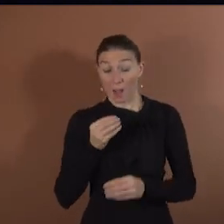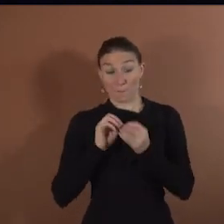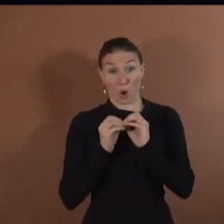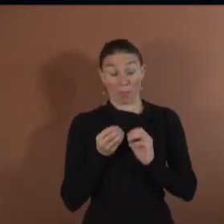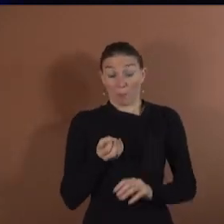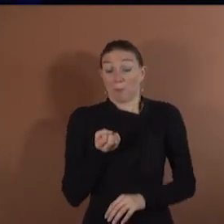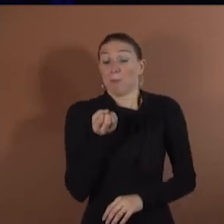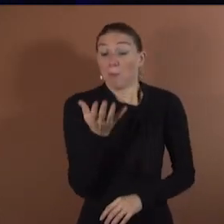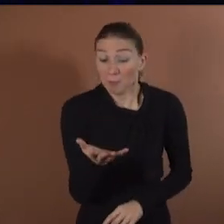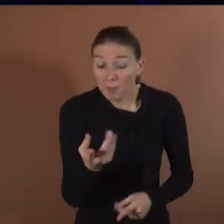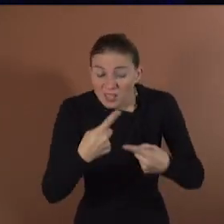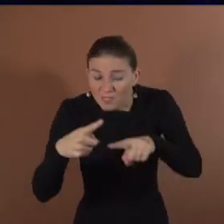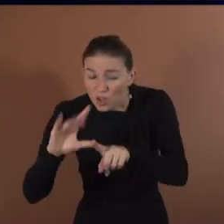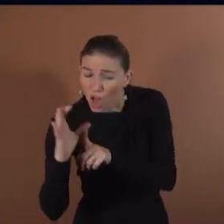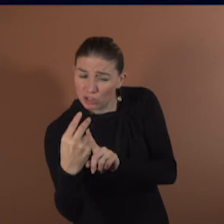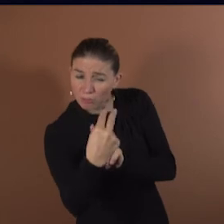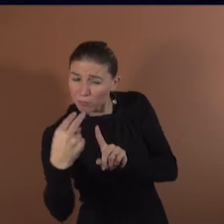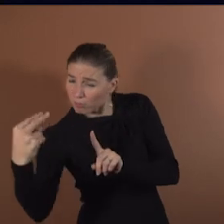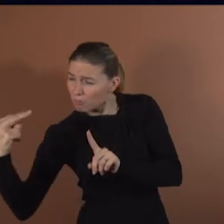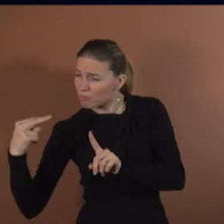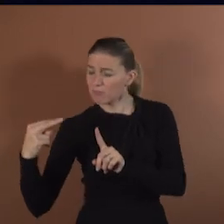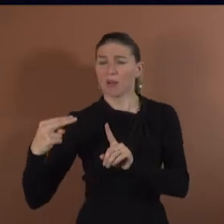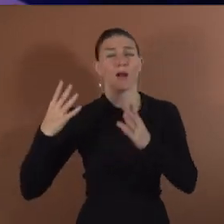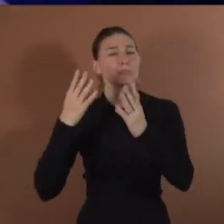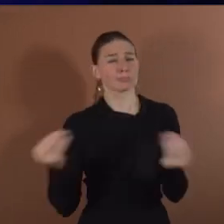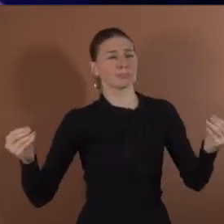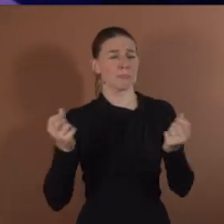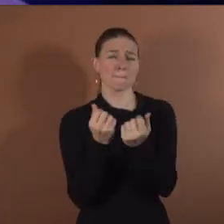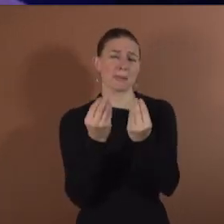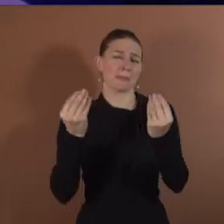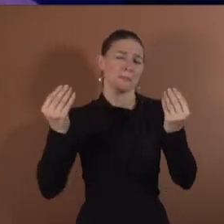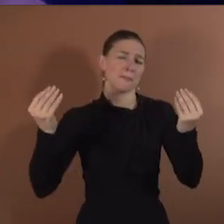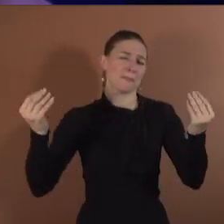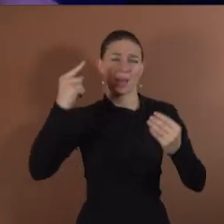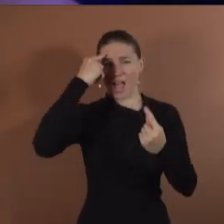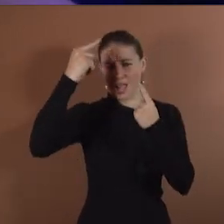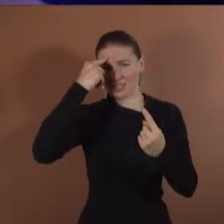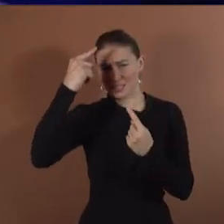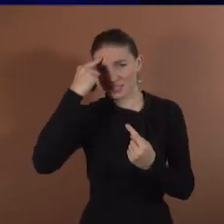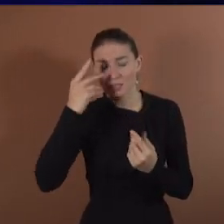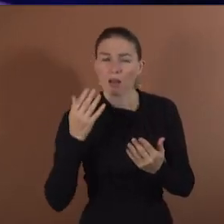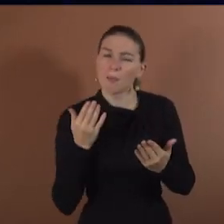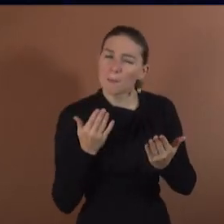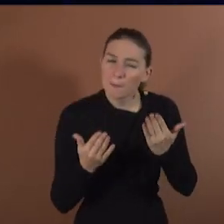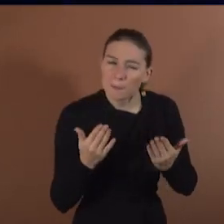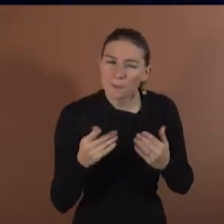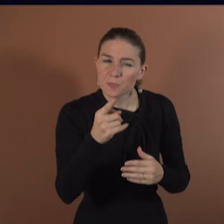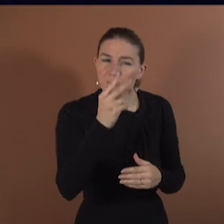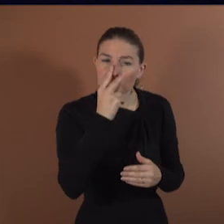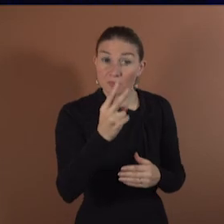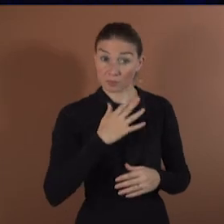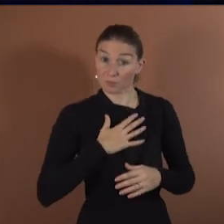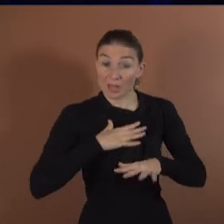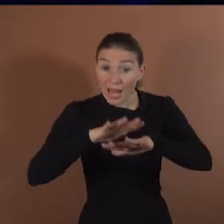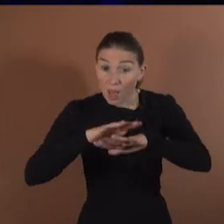And you'll also find that because it's so fun and so easy, you may start just looking a bit more at your networks and seeing how many people you've